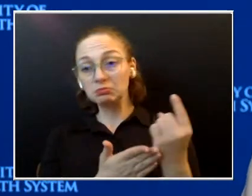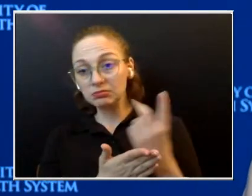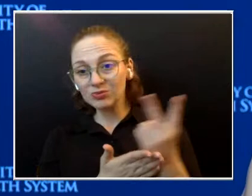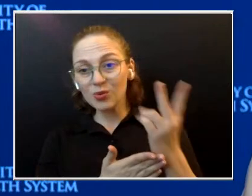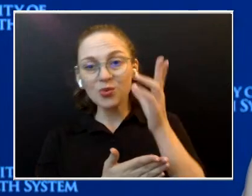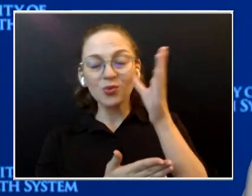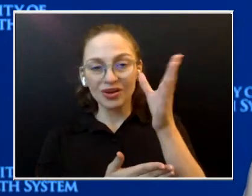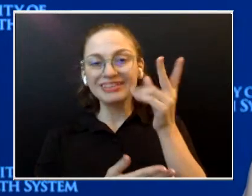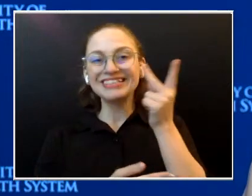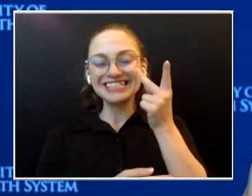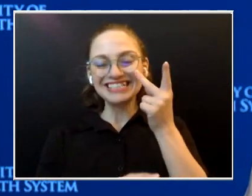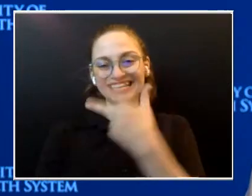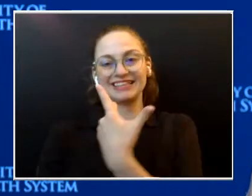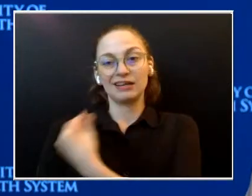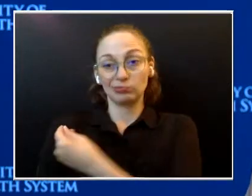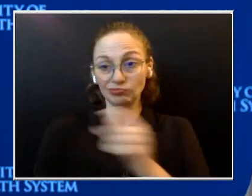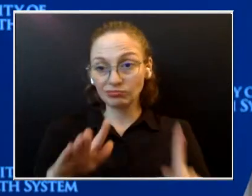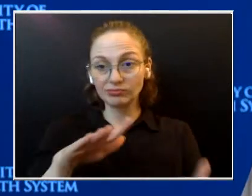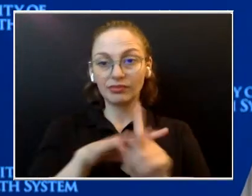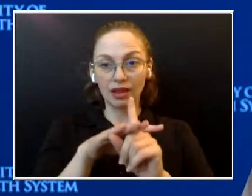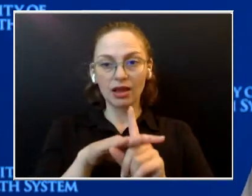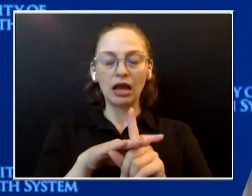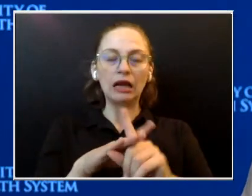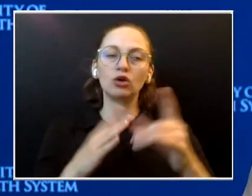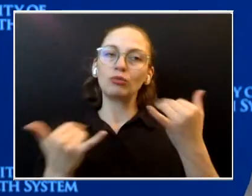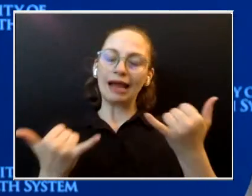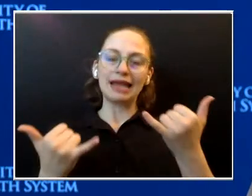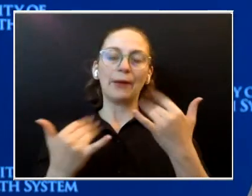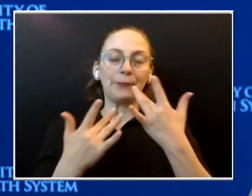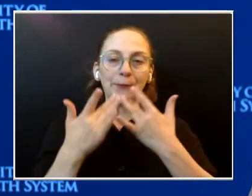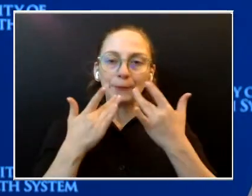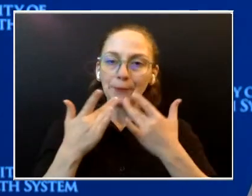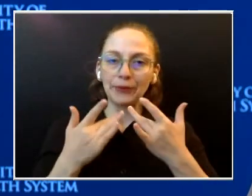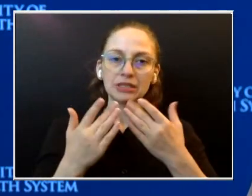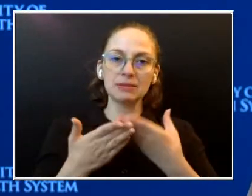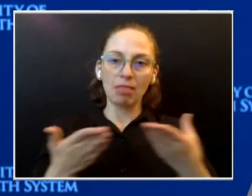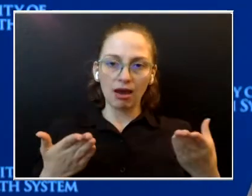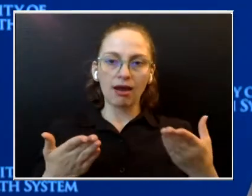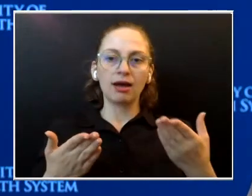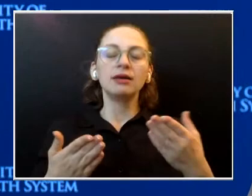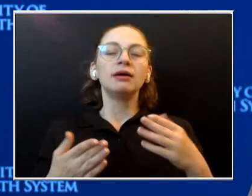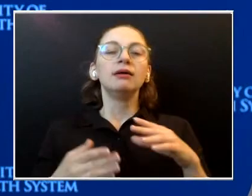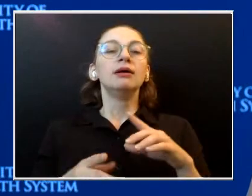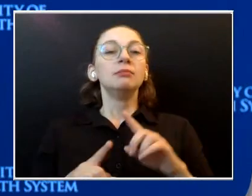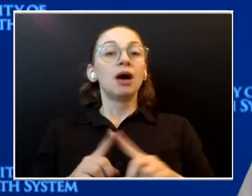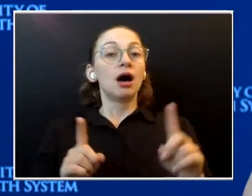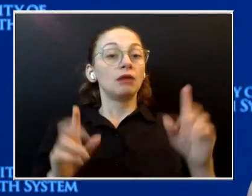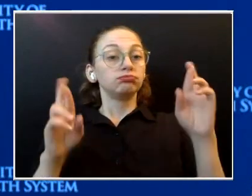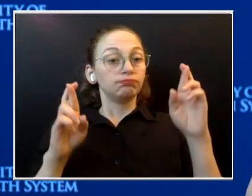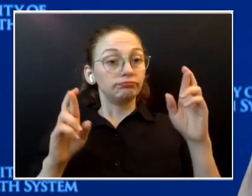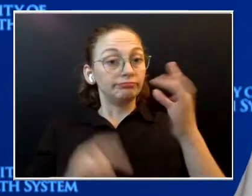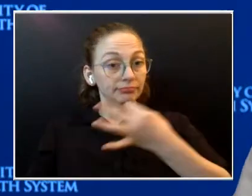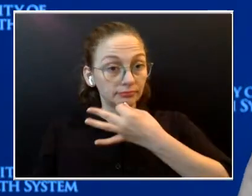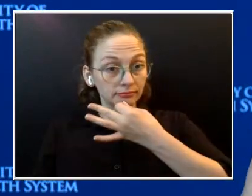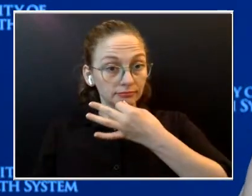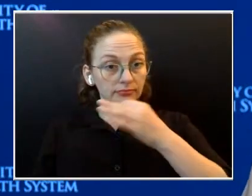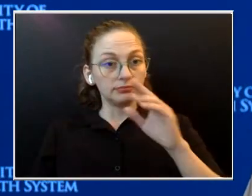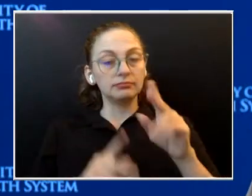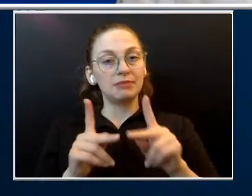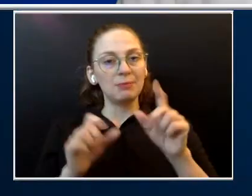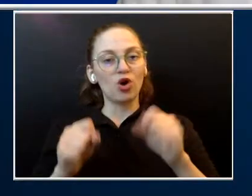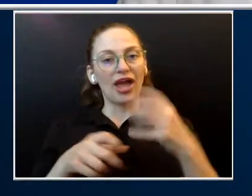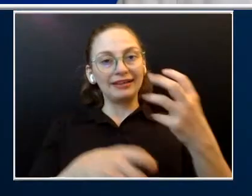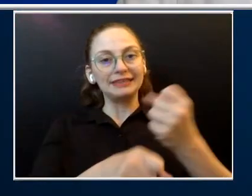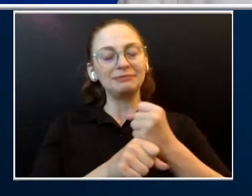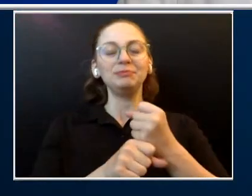know the supplies are scant right now, but hopefully soon people will be able to get those, especially those people at greatest risk.